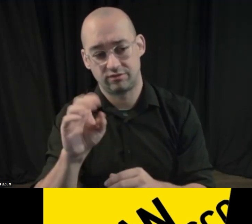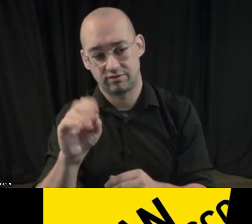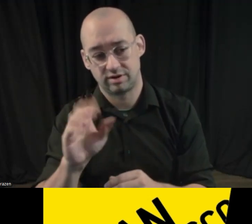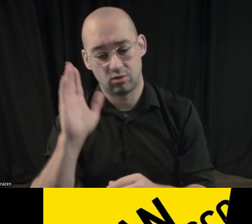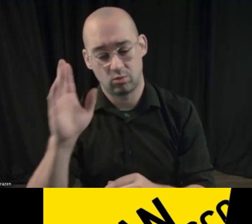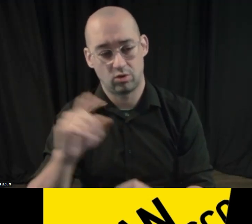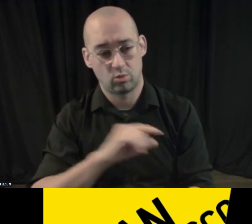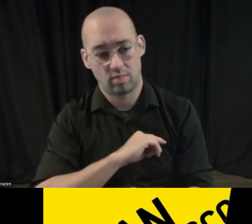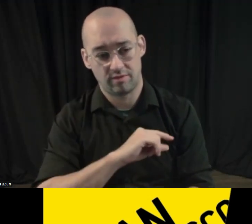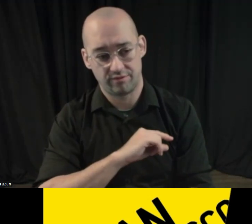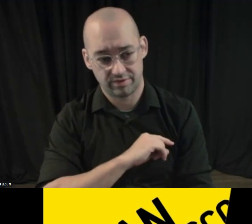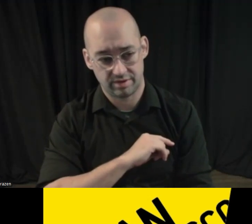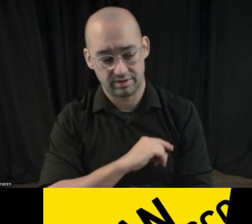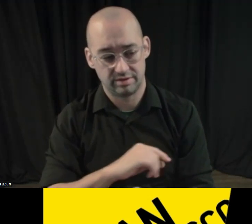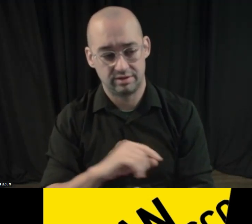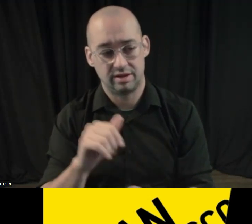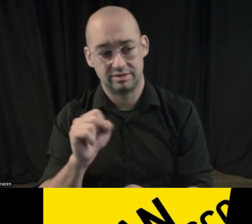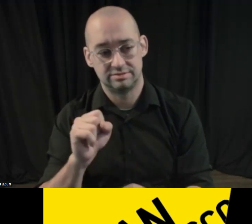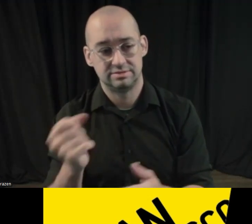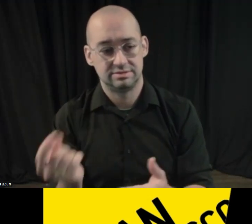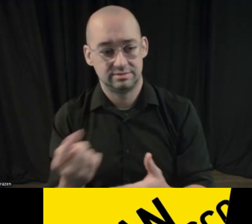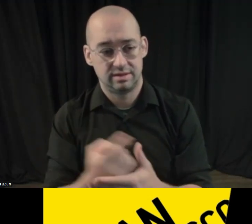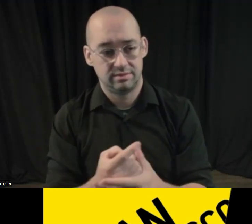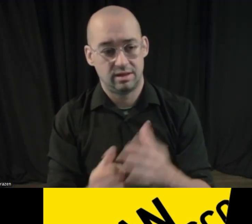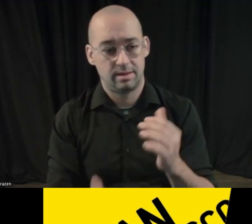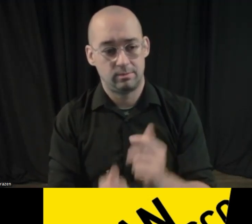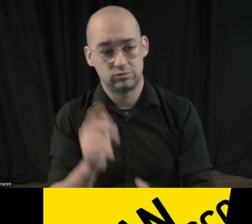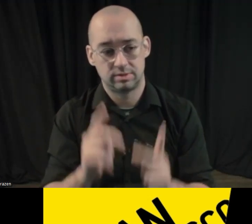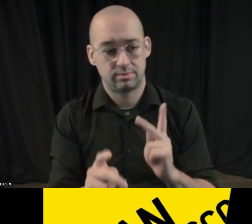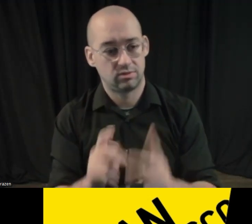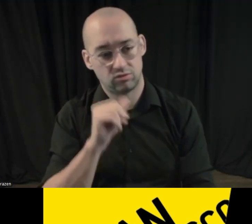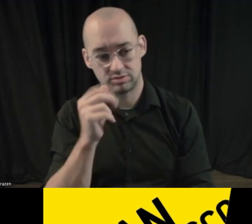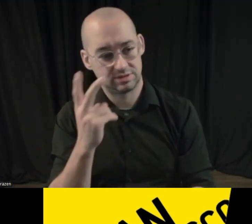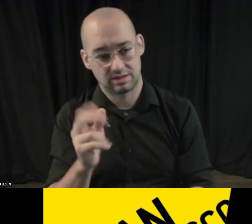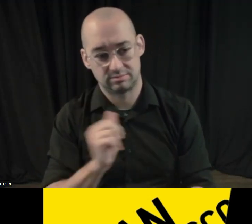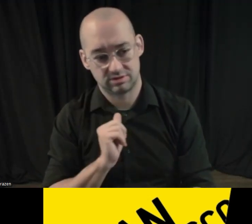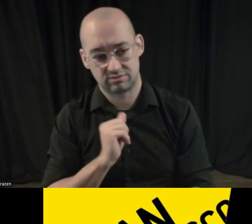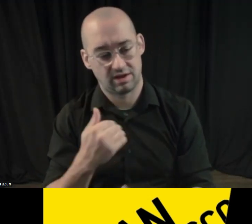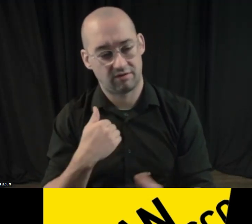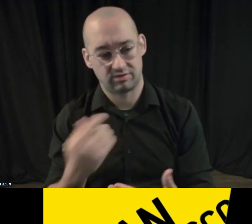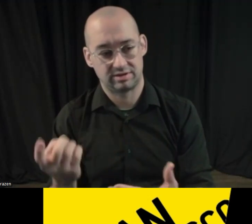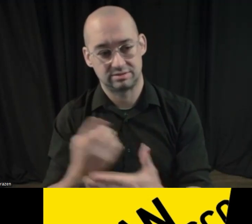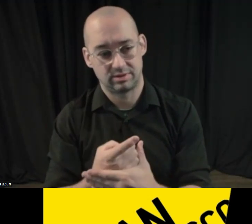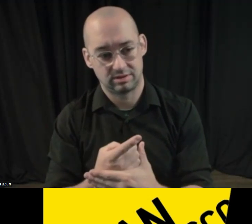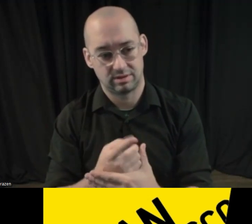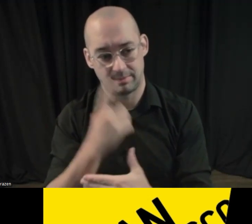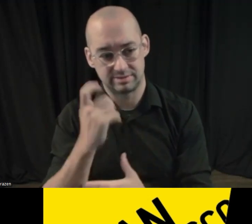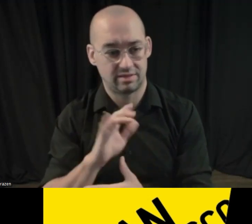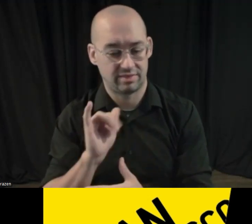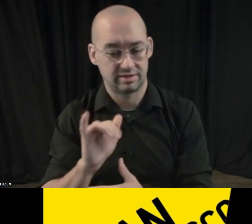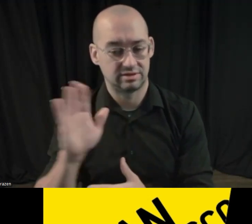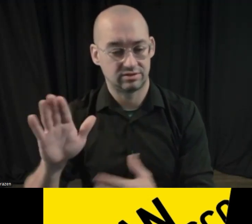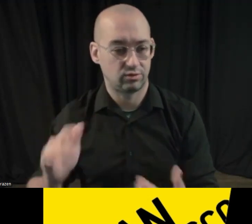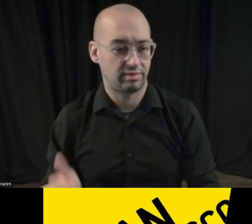with a disability. But many of them don't see themselves as having a disability because this has just been their life. And